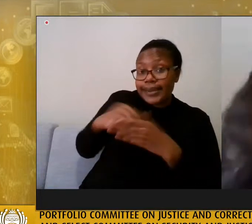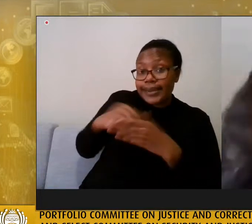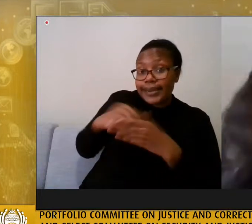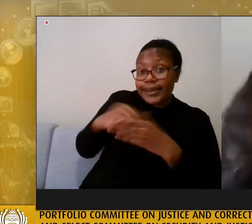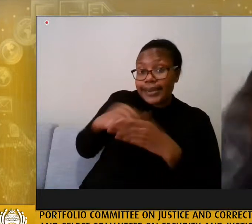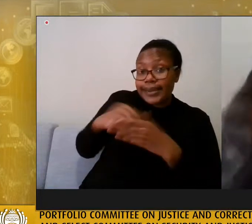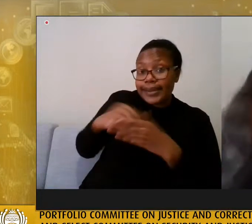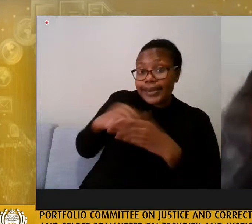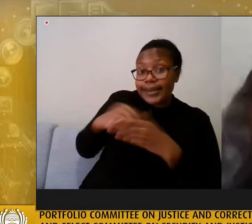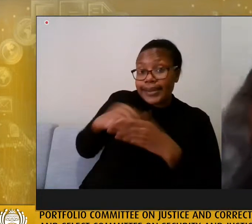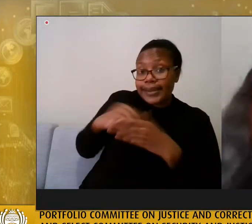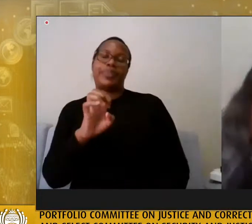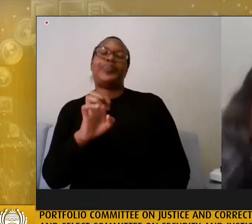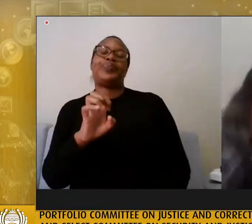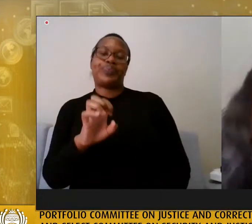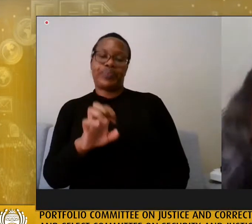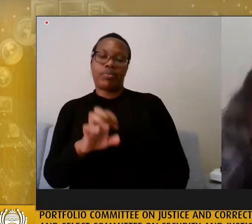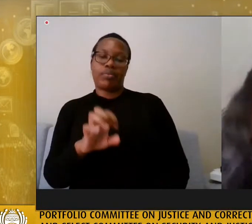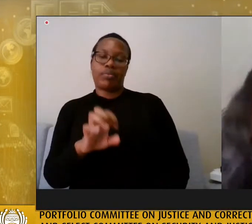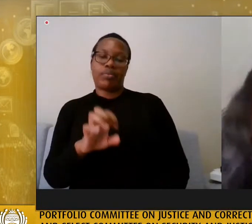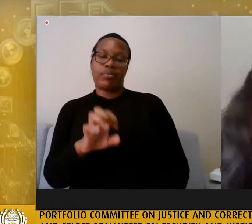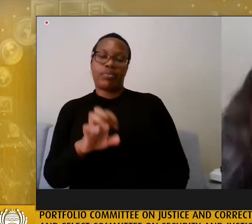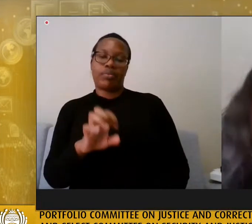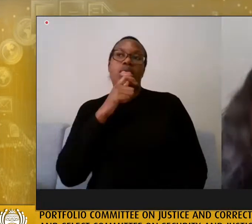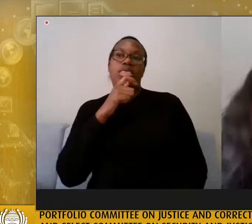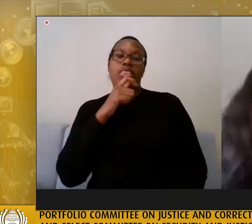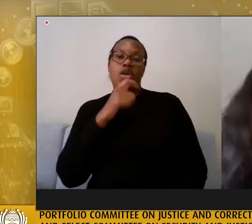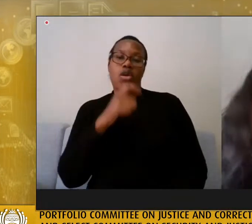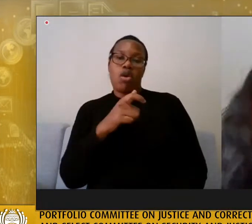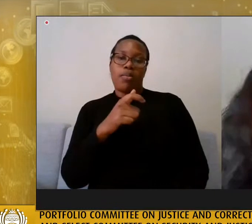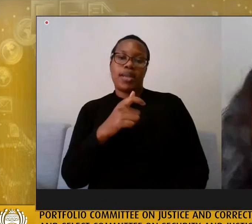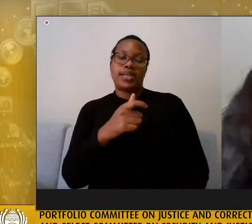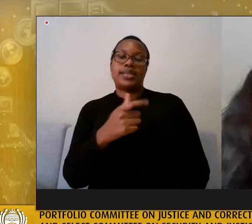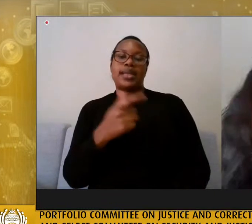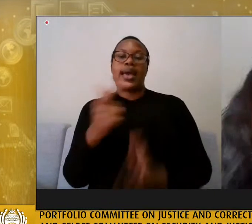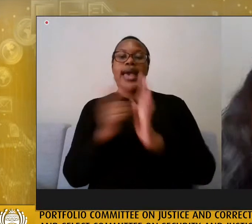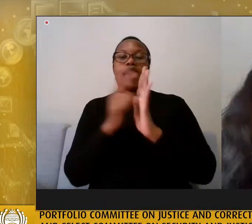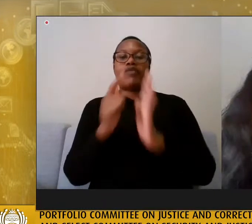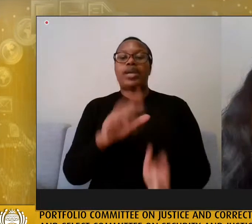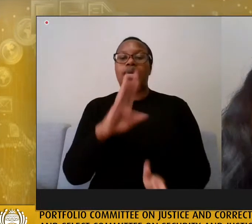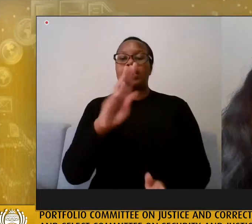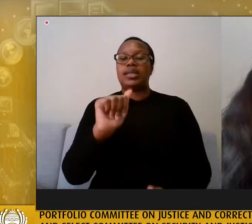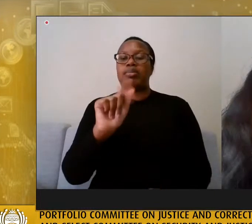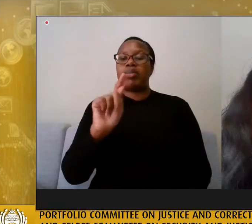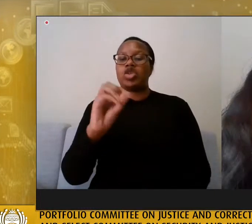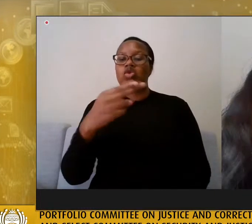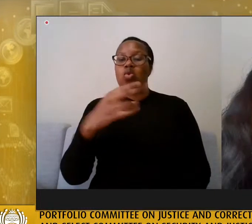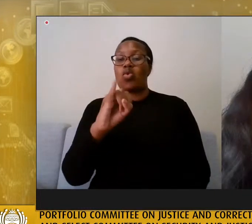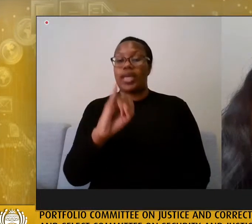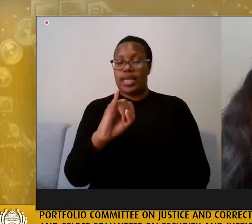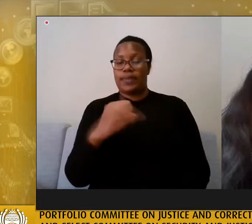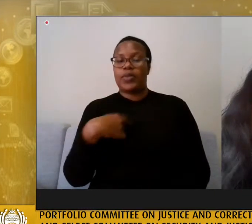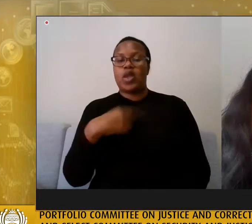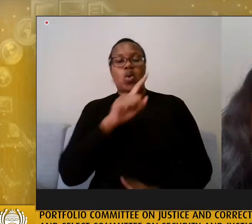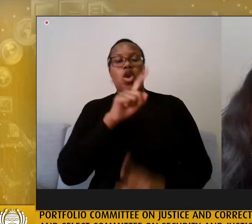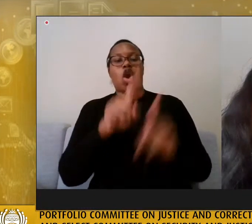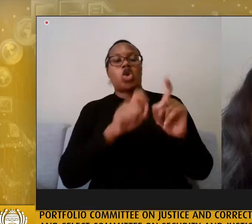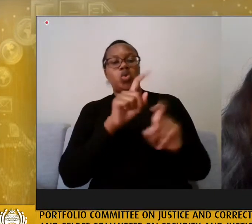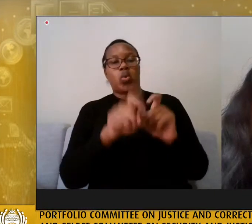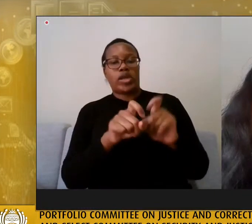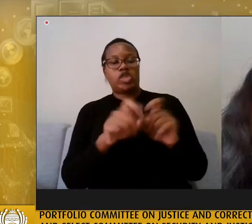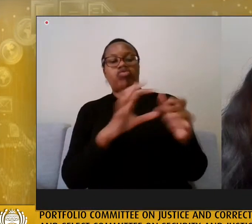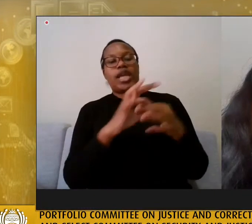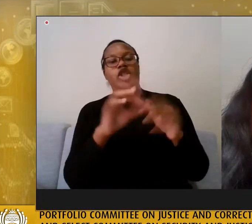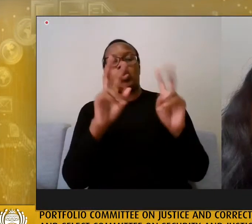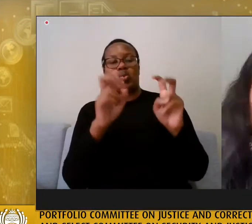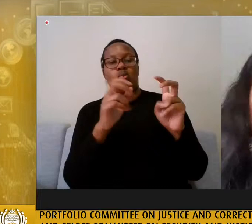comment that was made by Advocate Batoy, after we asked a question in relation to such issues like this one